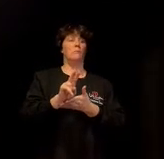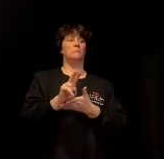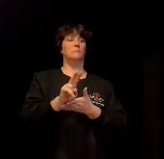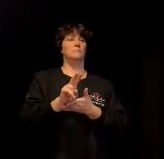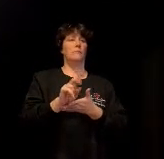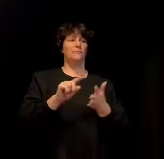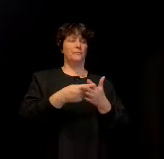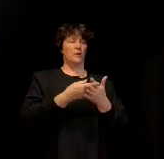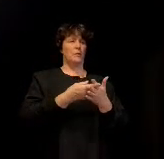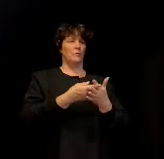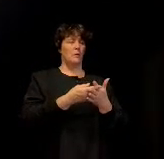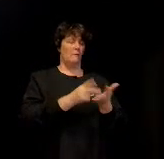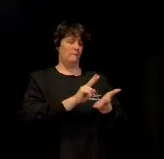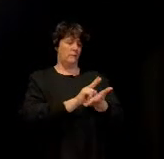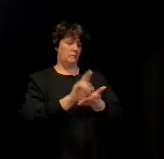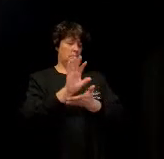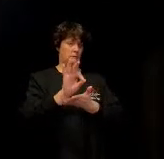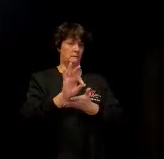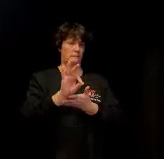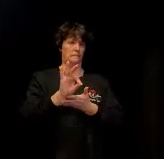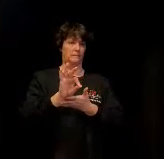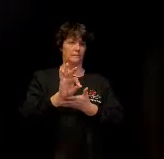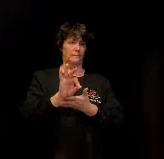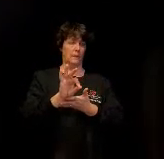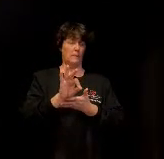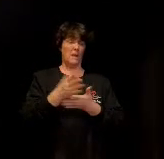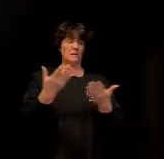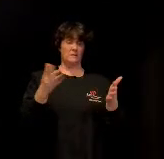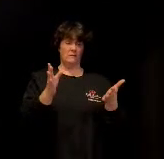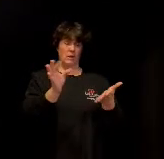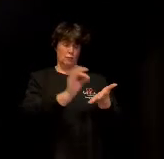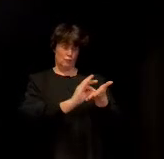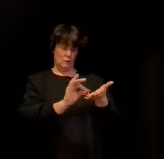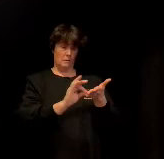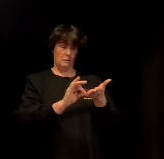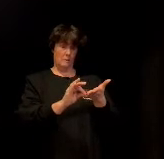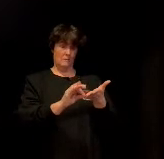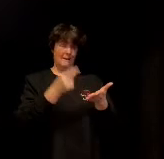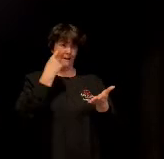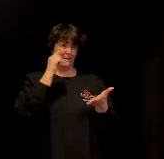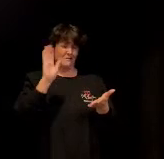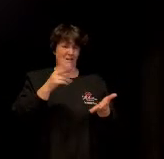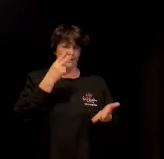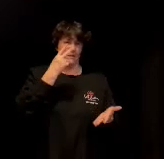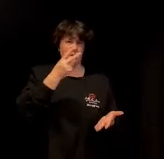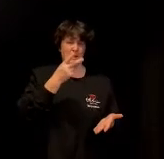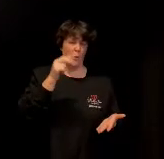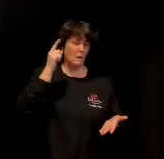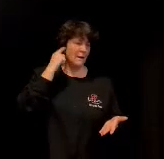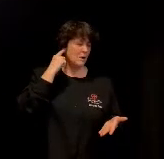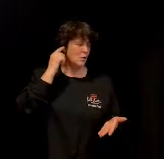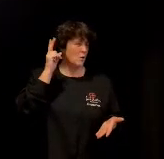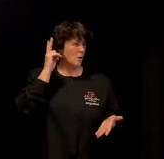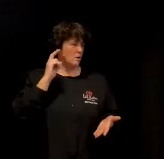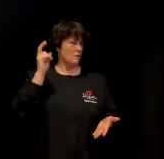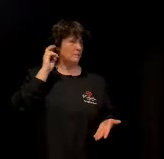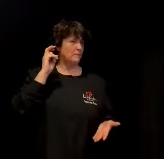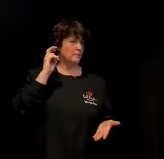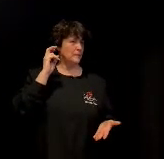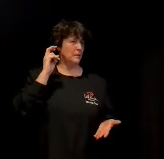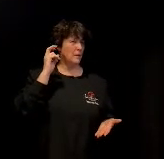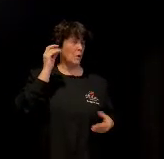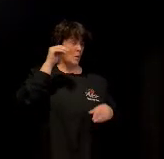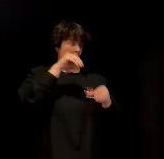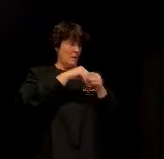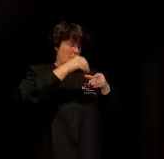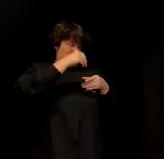Let's start here in verse 9. But as it is written, I have not seen, nor ear heard, nor have entered into